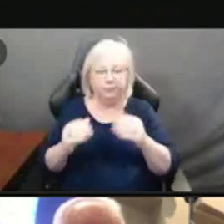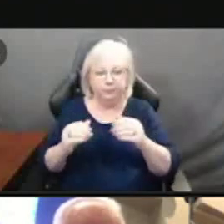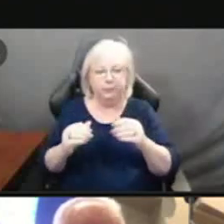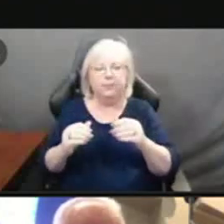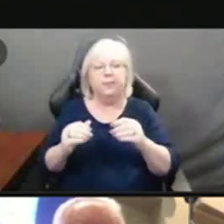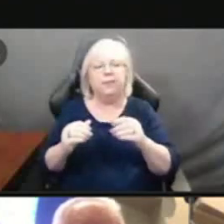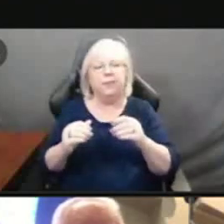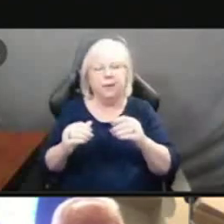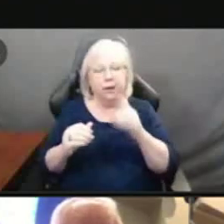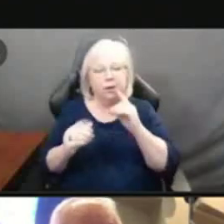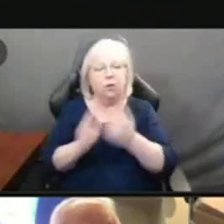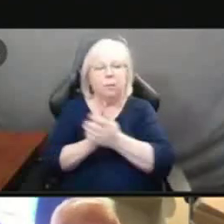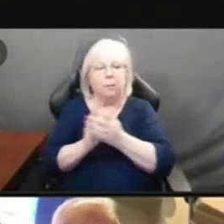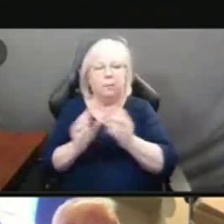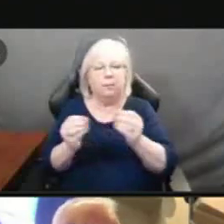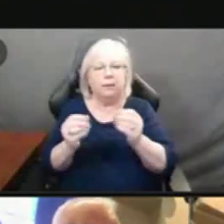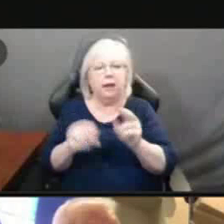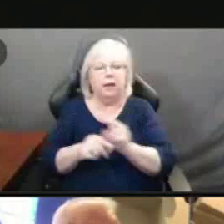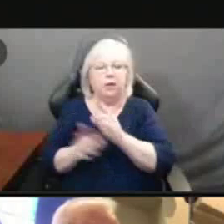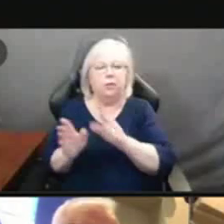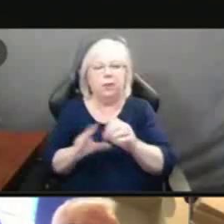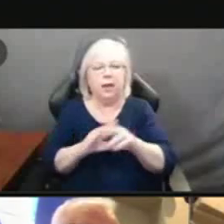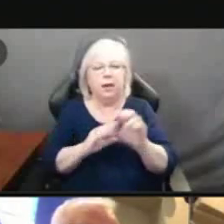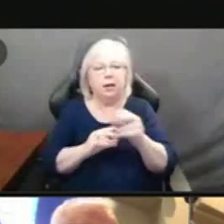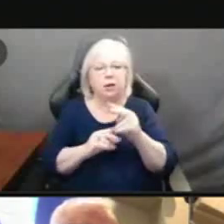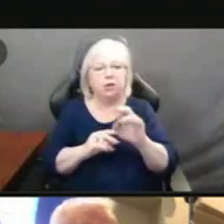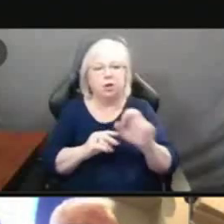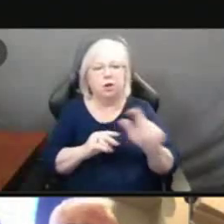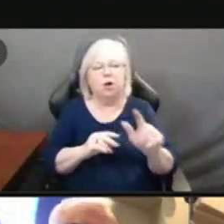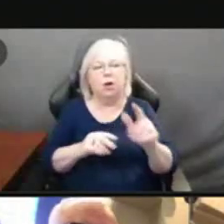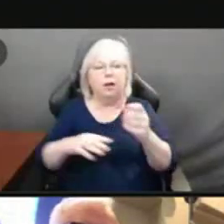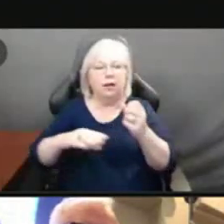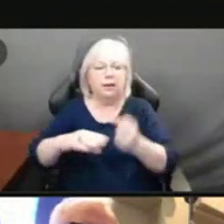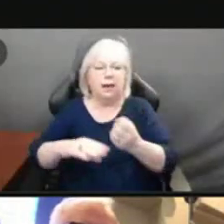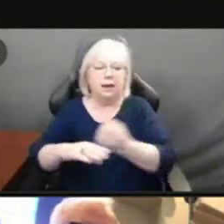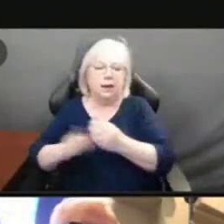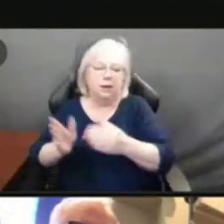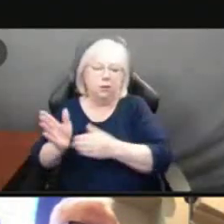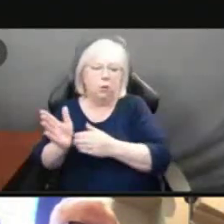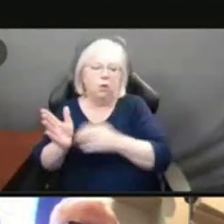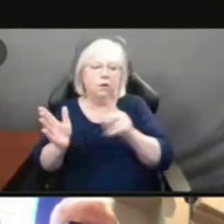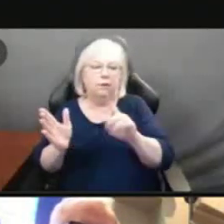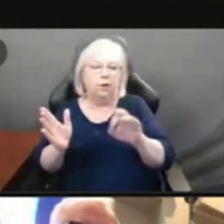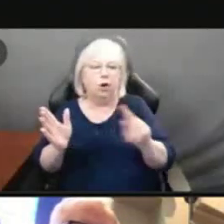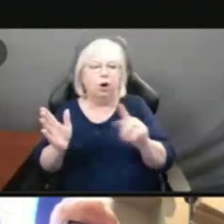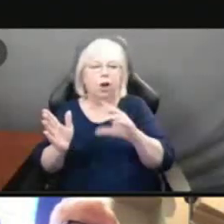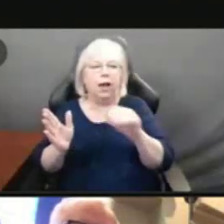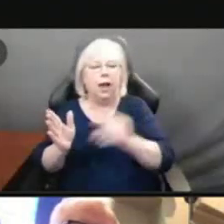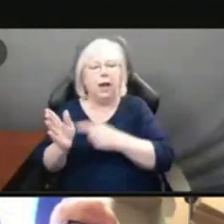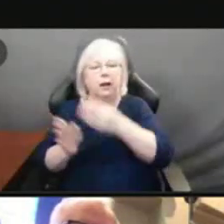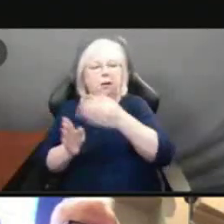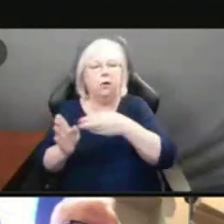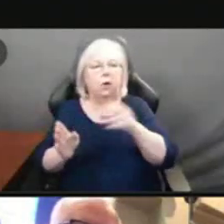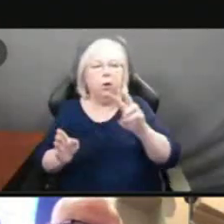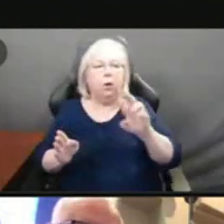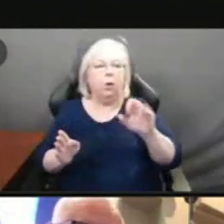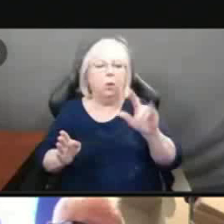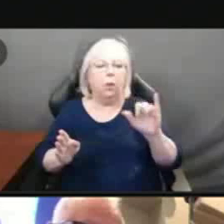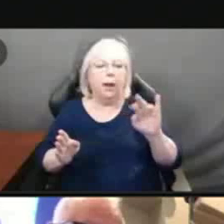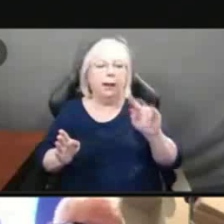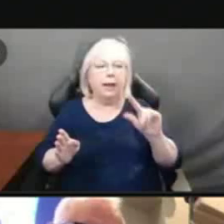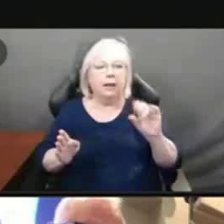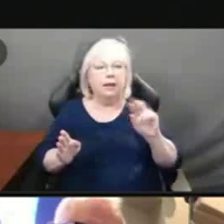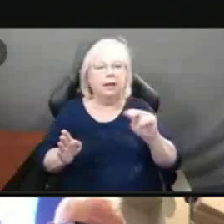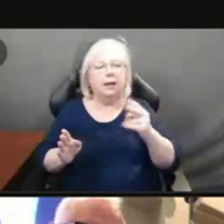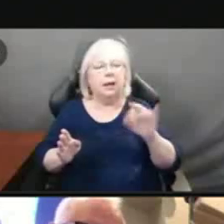An ordinance to amend the land use plan in the Chenal Planning District on the southeast corner of Kirk Road and Wellington Hills Road in the City of Little Rock, Arkansas,